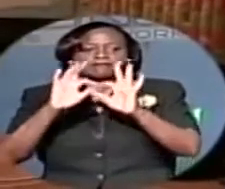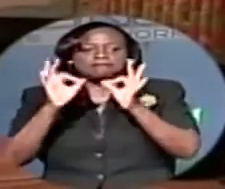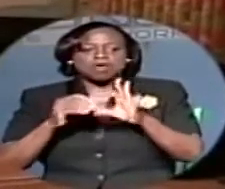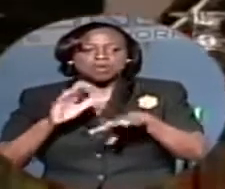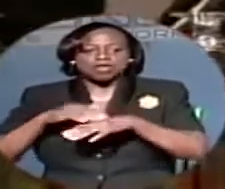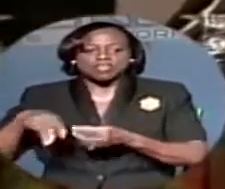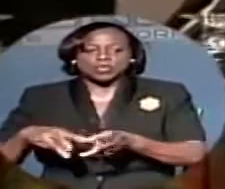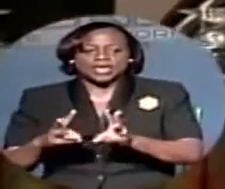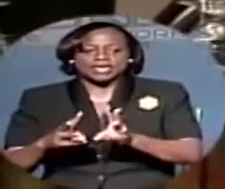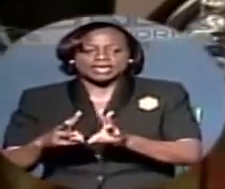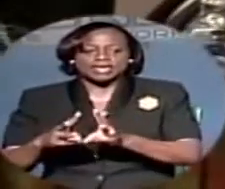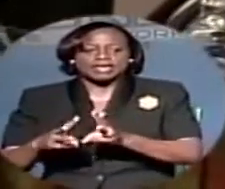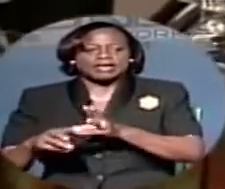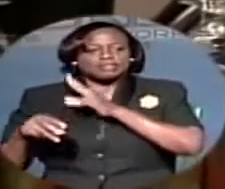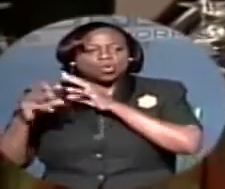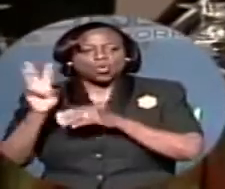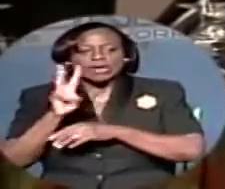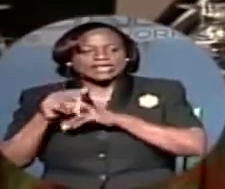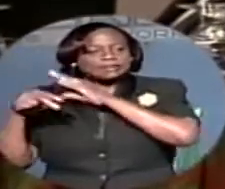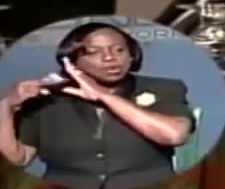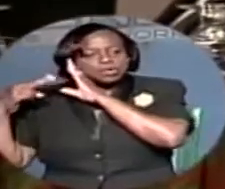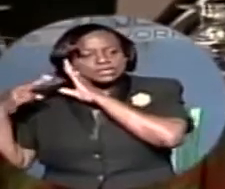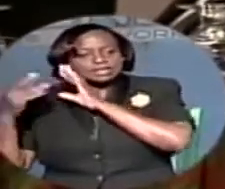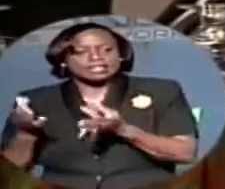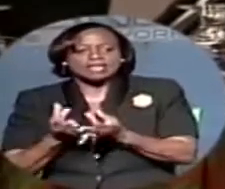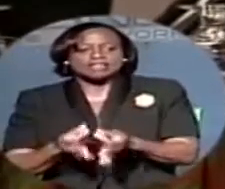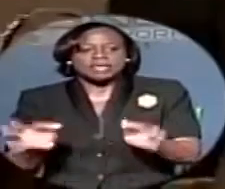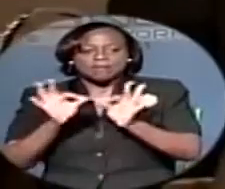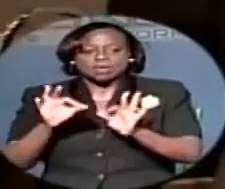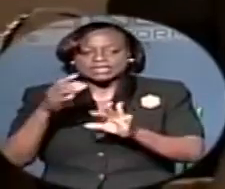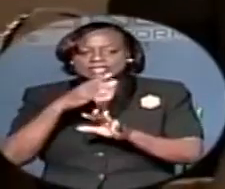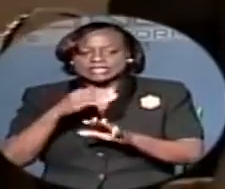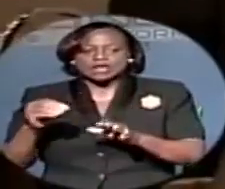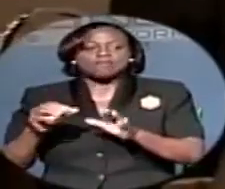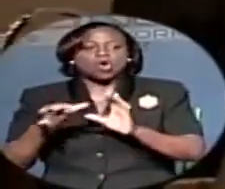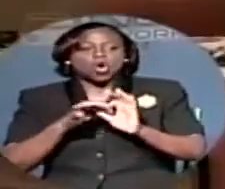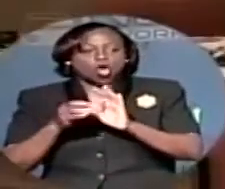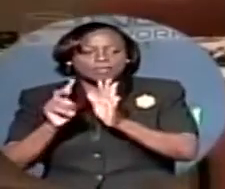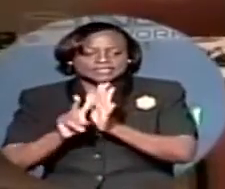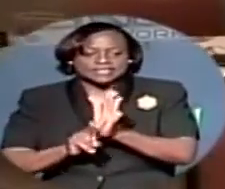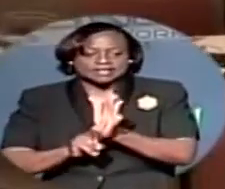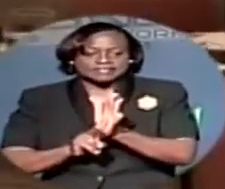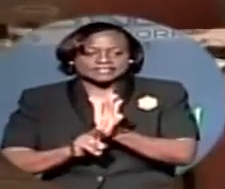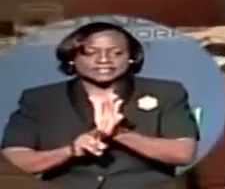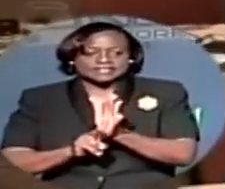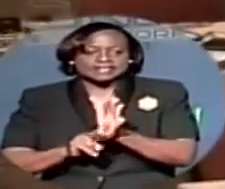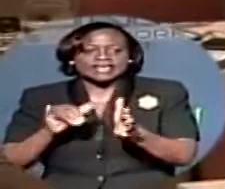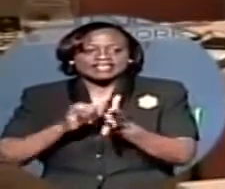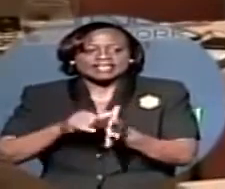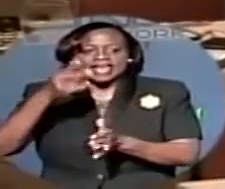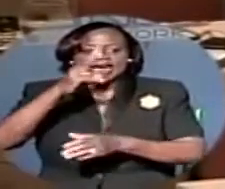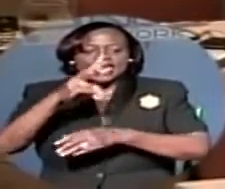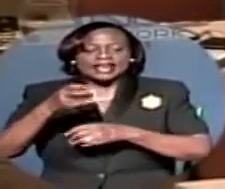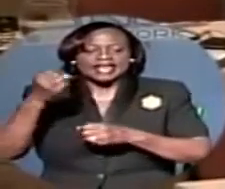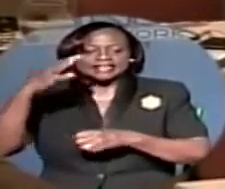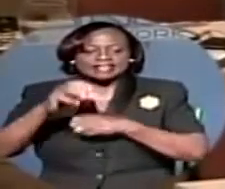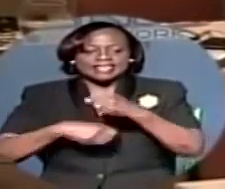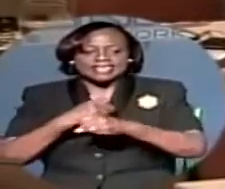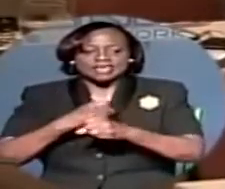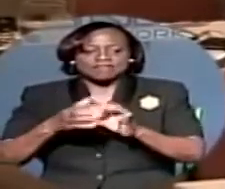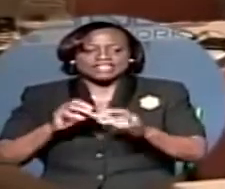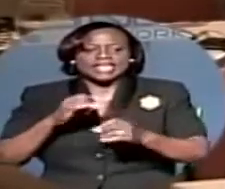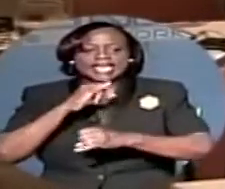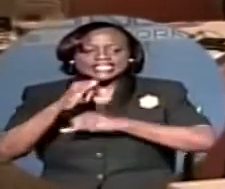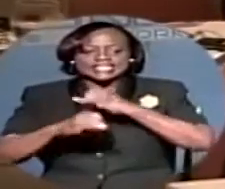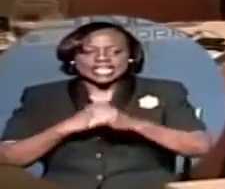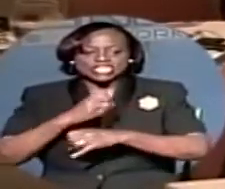Nassau Resort is promoting the importance of cooperatives. It's the latest event highlighting the International Year of Cooperatives